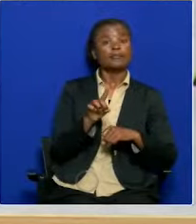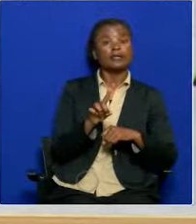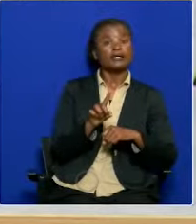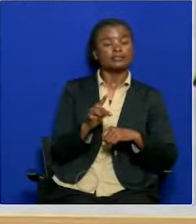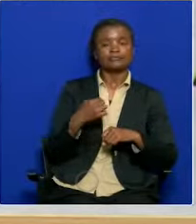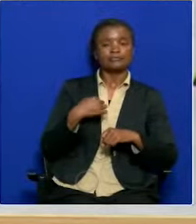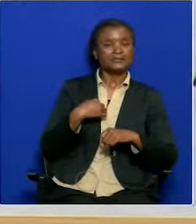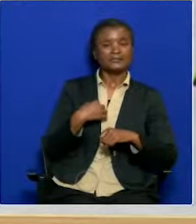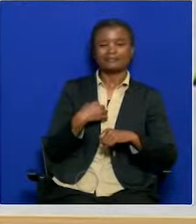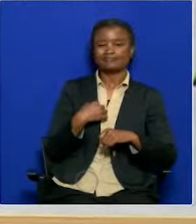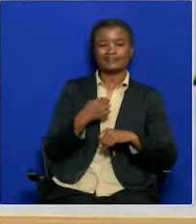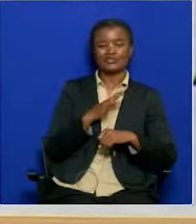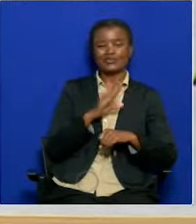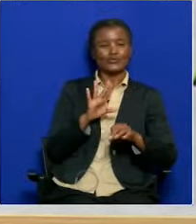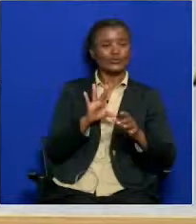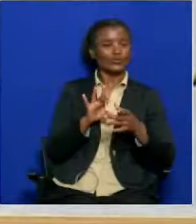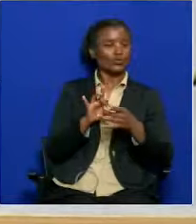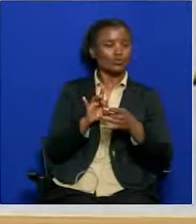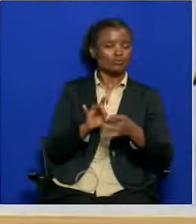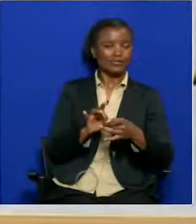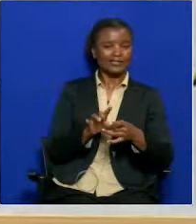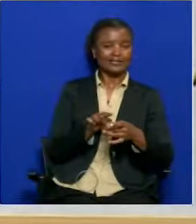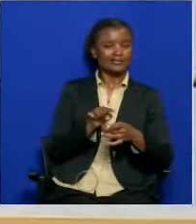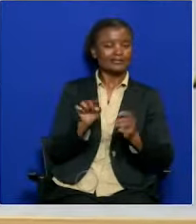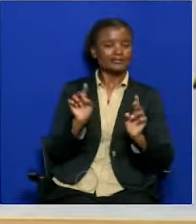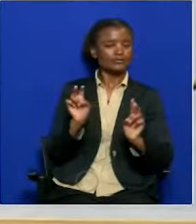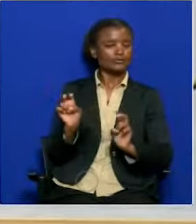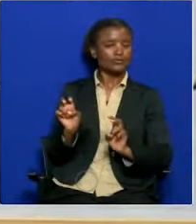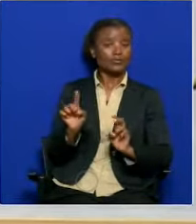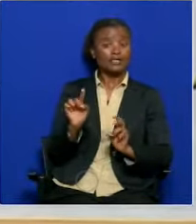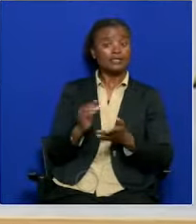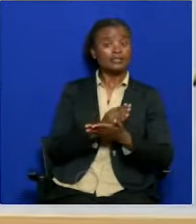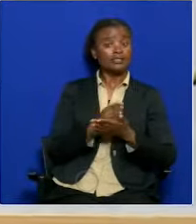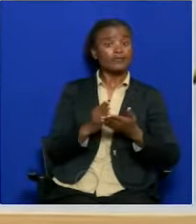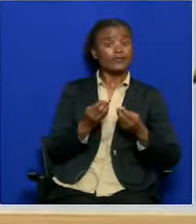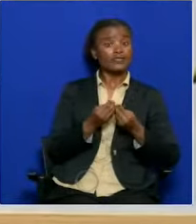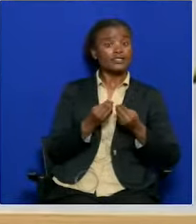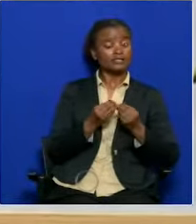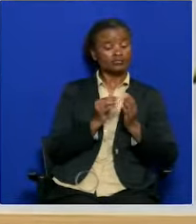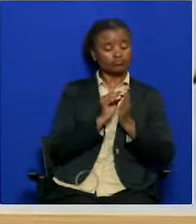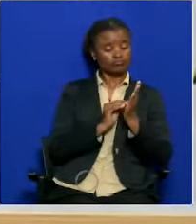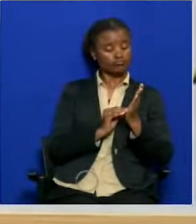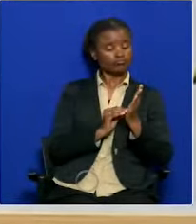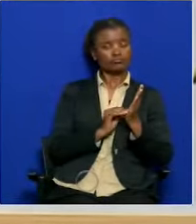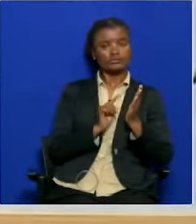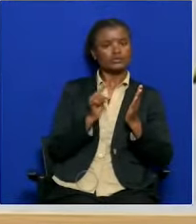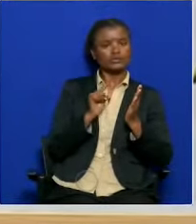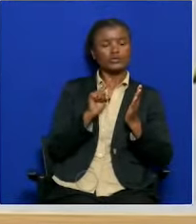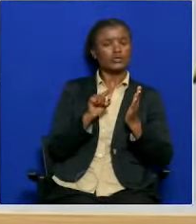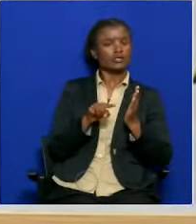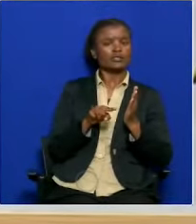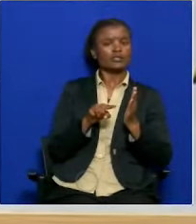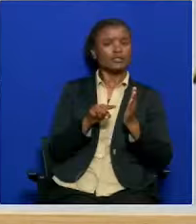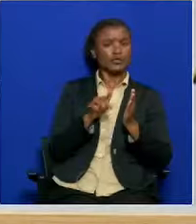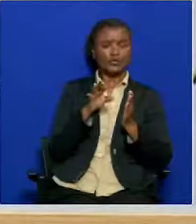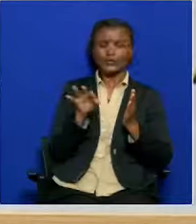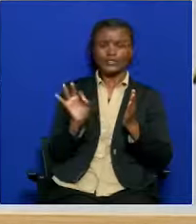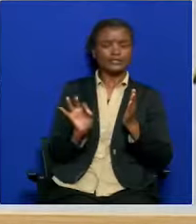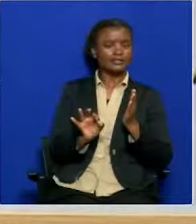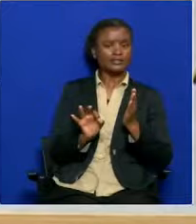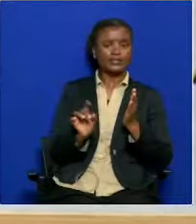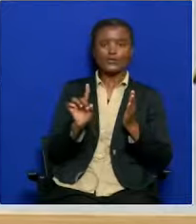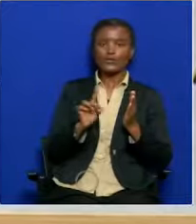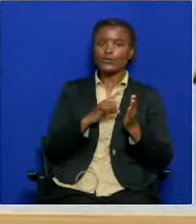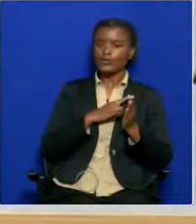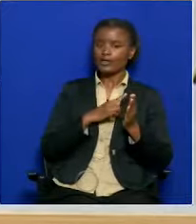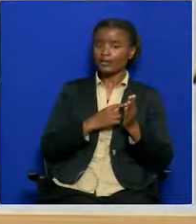connected to this. And some of what is written here is indeed incorrect. because it never happened that to my daughter.